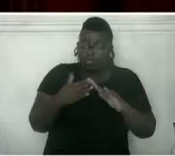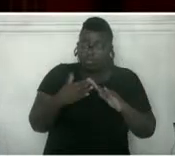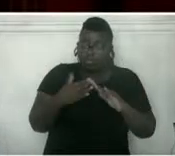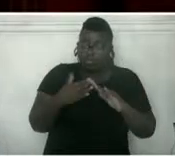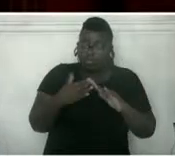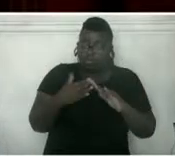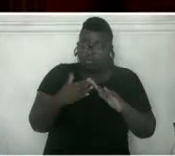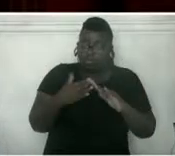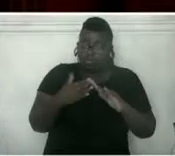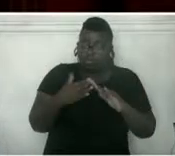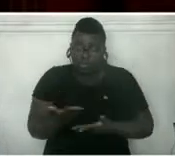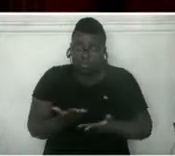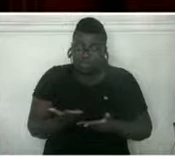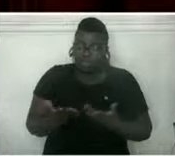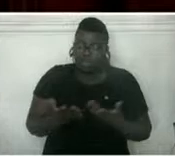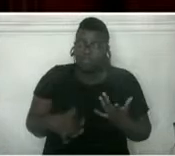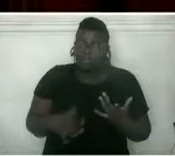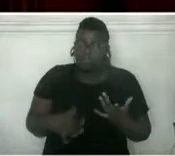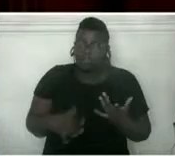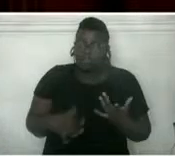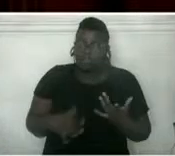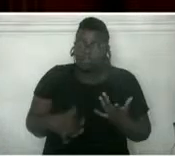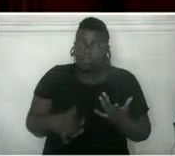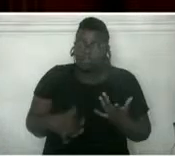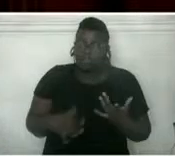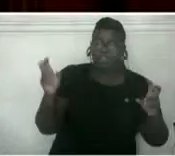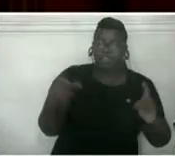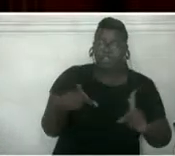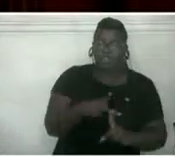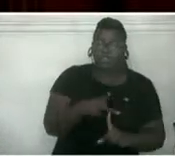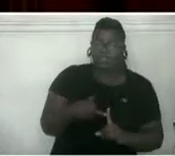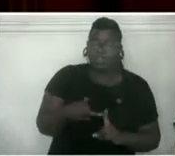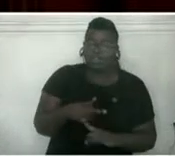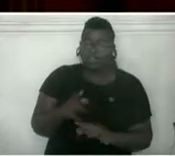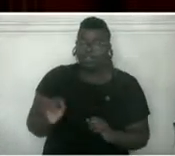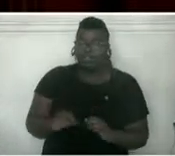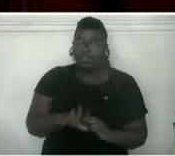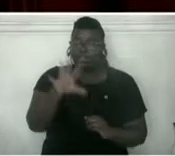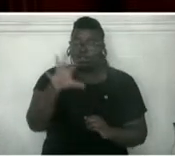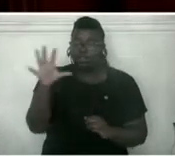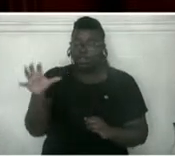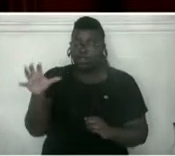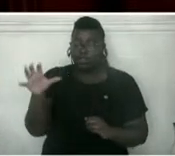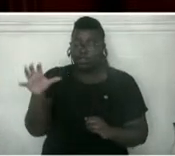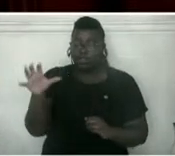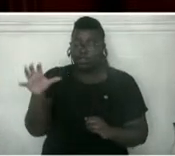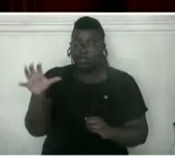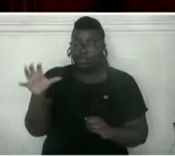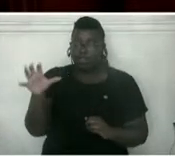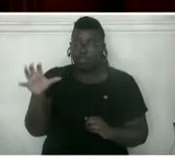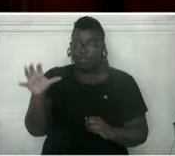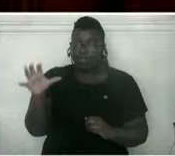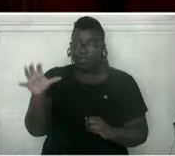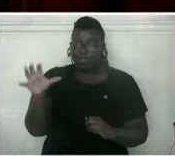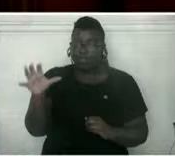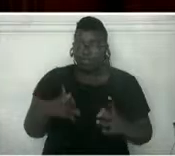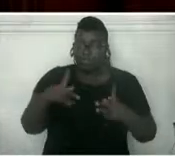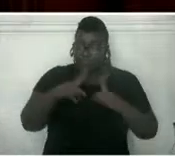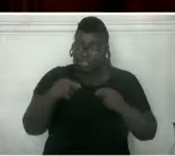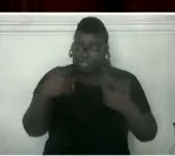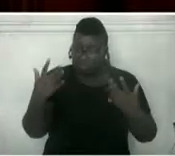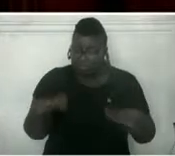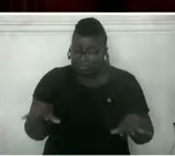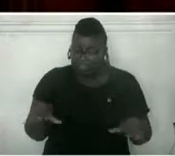of conflict, violence, and brutality, South Africa has not completely discarded its violent